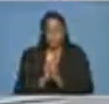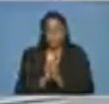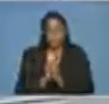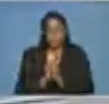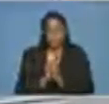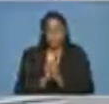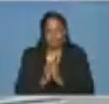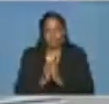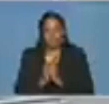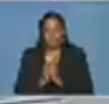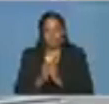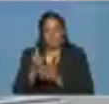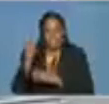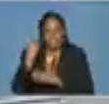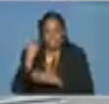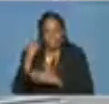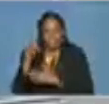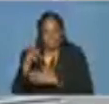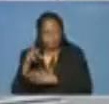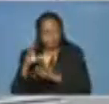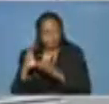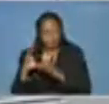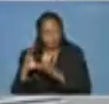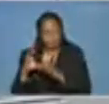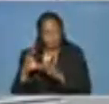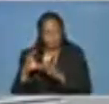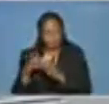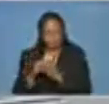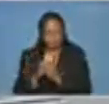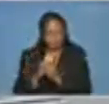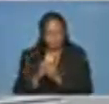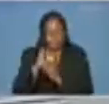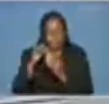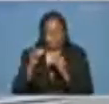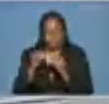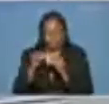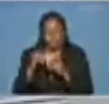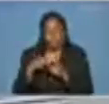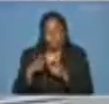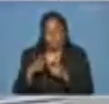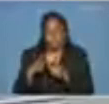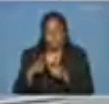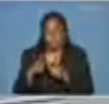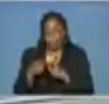follows. If a procurement contract is more than